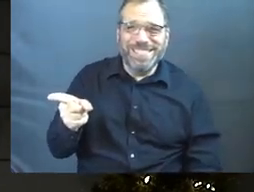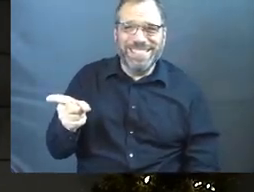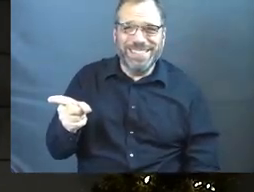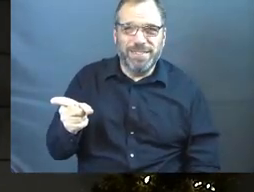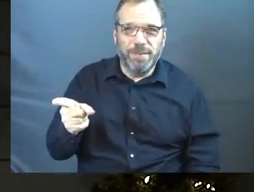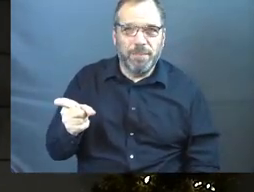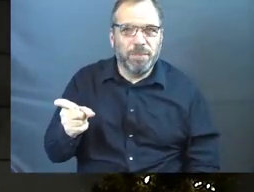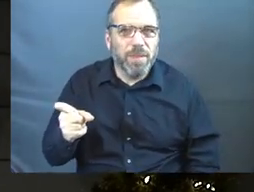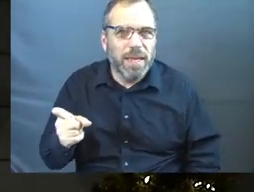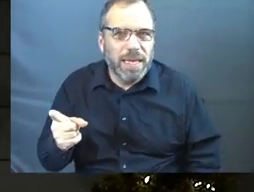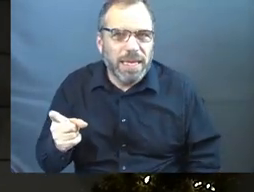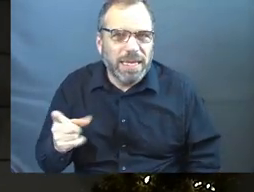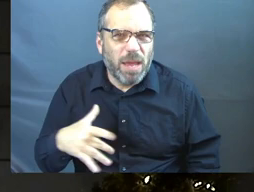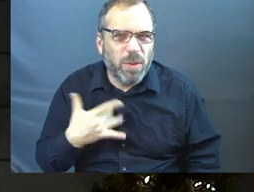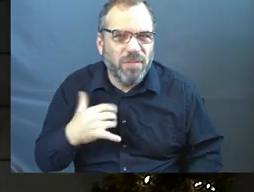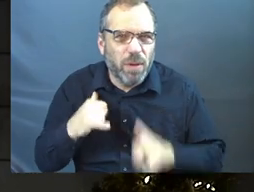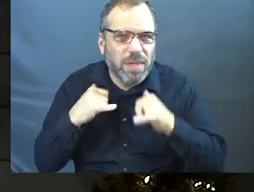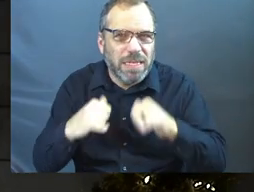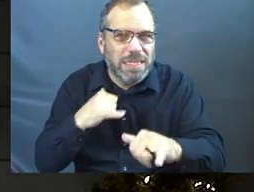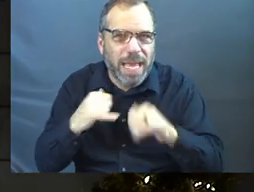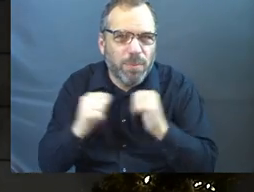Can we feel that way about Christmas?